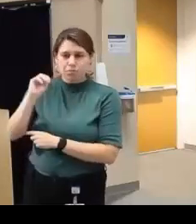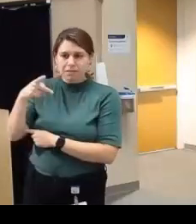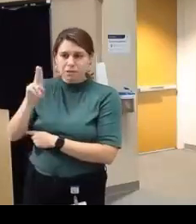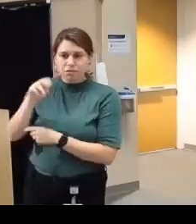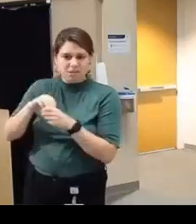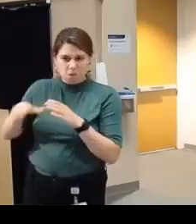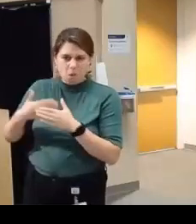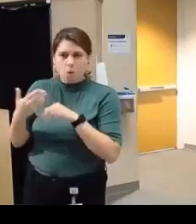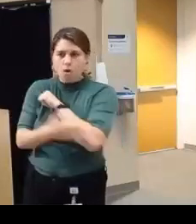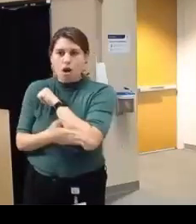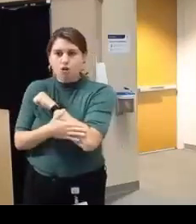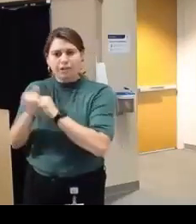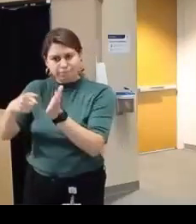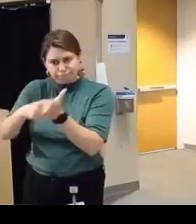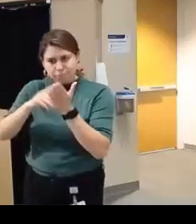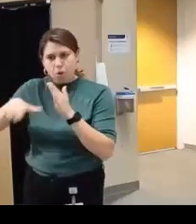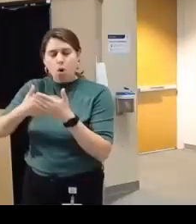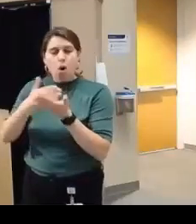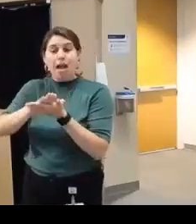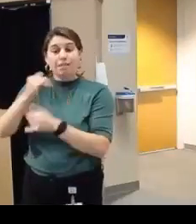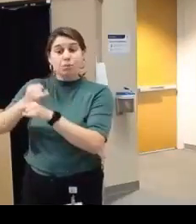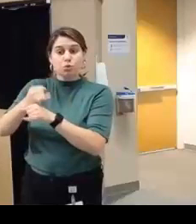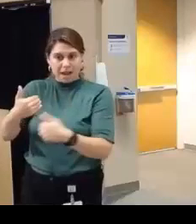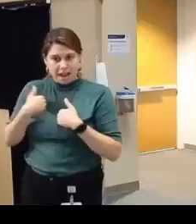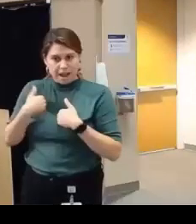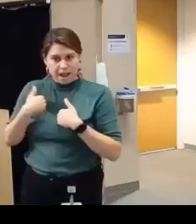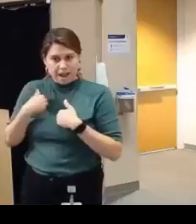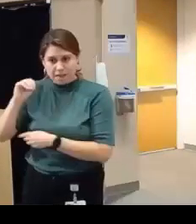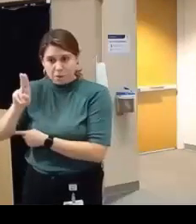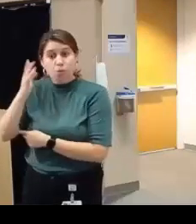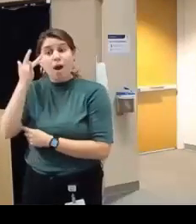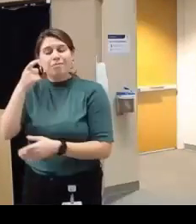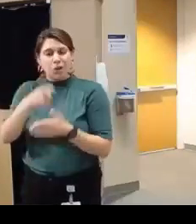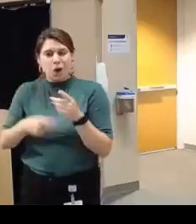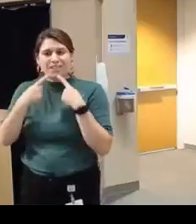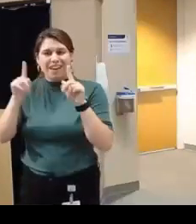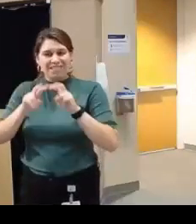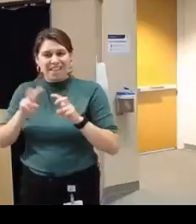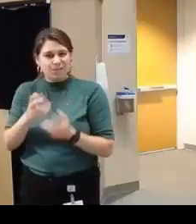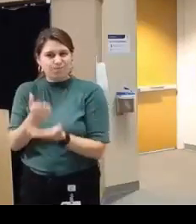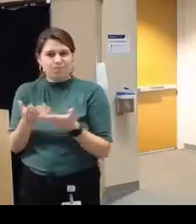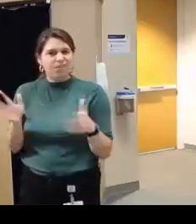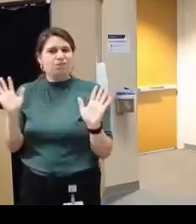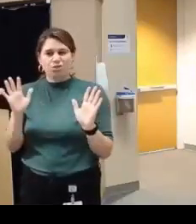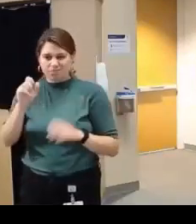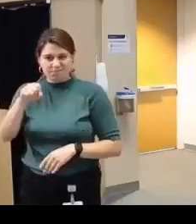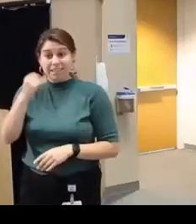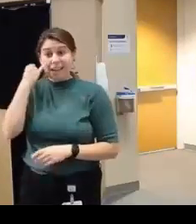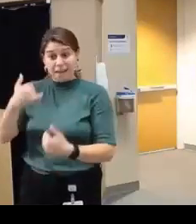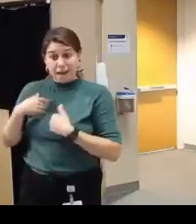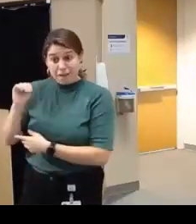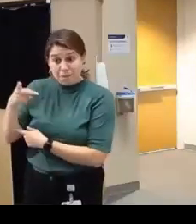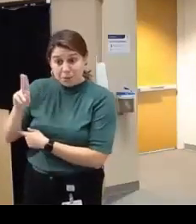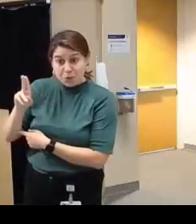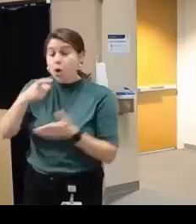now been mandated in all of their academic institutions, and that's basically because of cost-effectiveness analyses. They've been able to show that you can